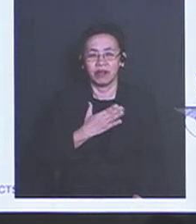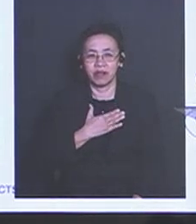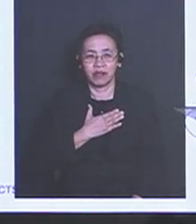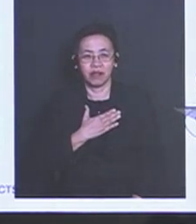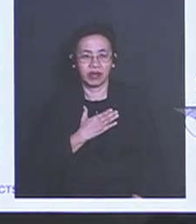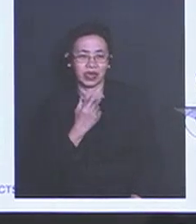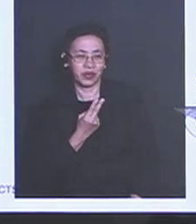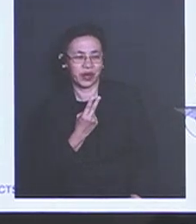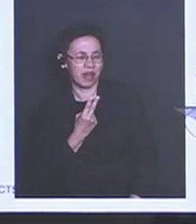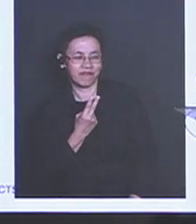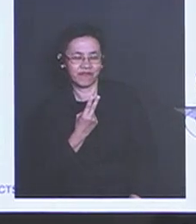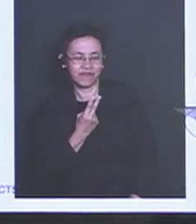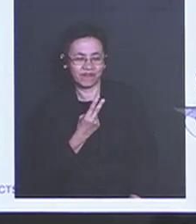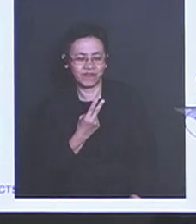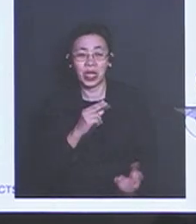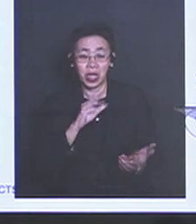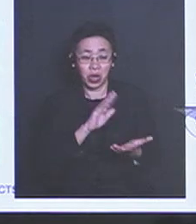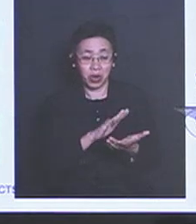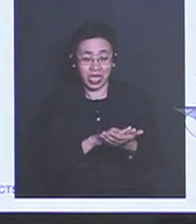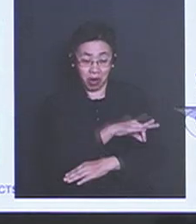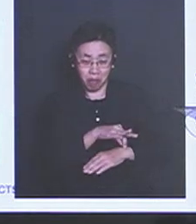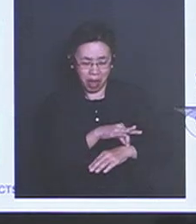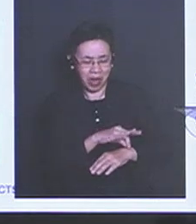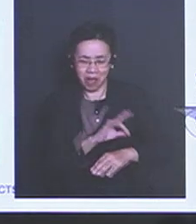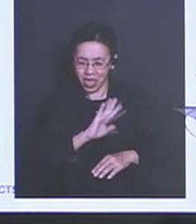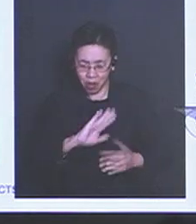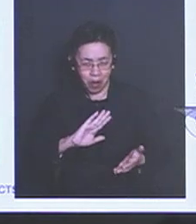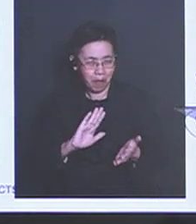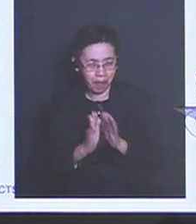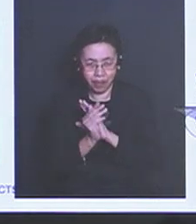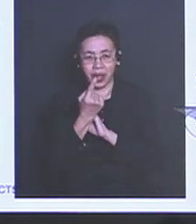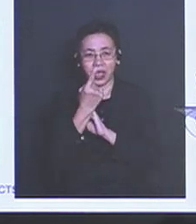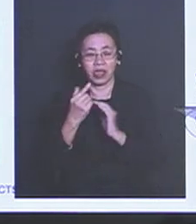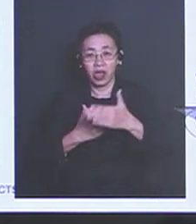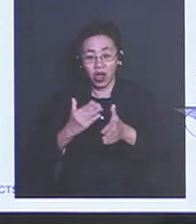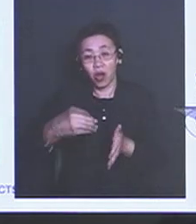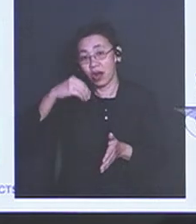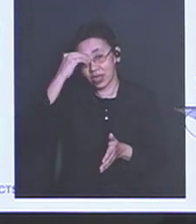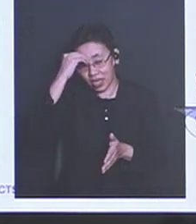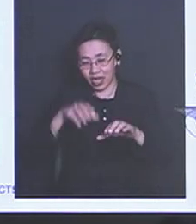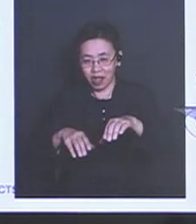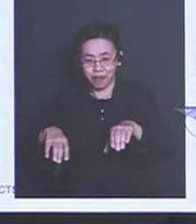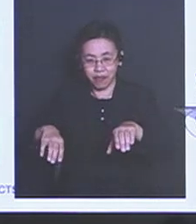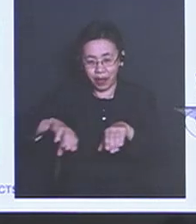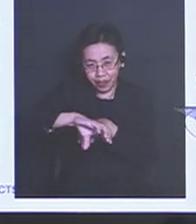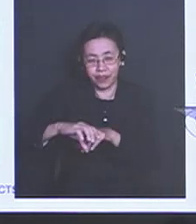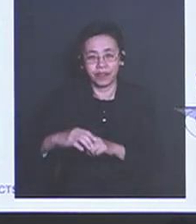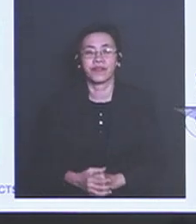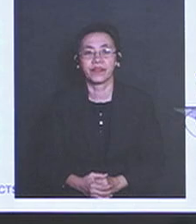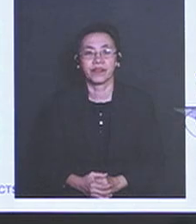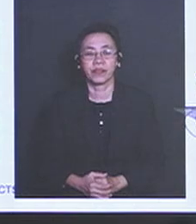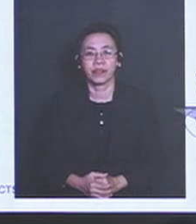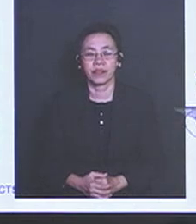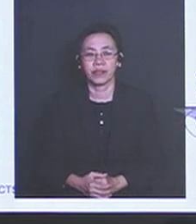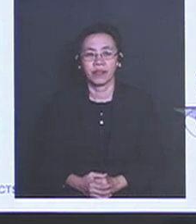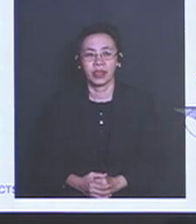We propose to rotate the classroom on the second floor in other direction, which can give some double space inside the building